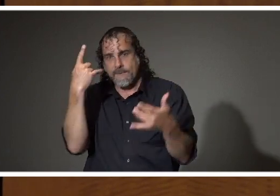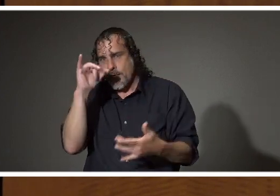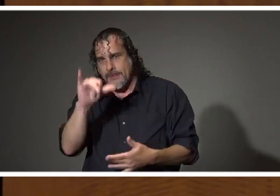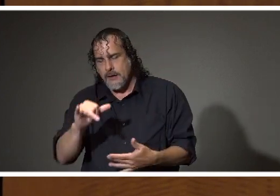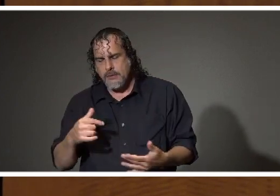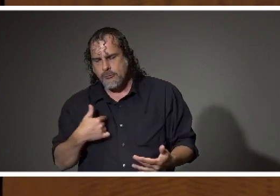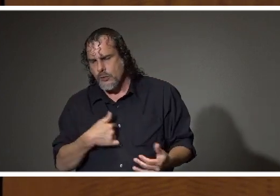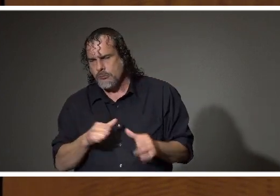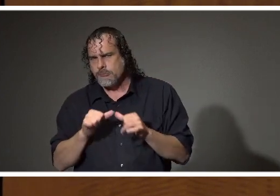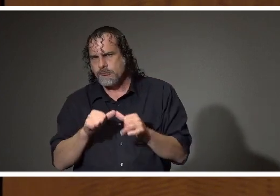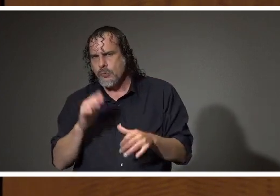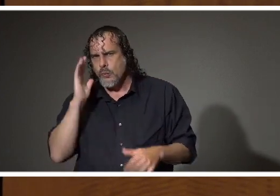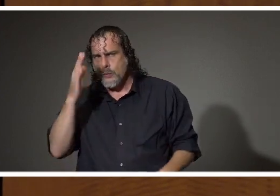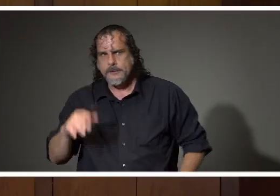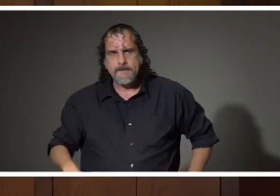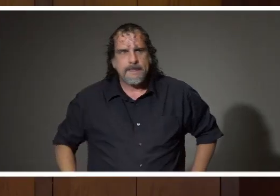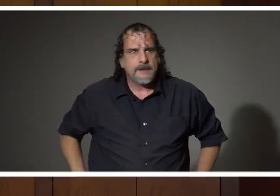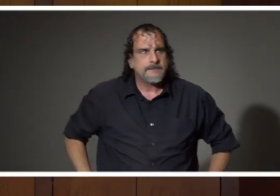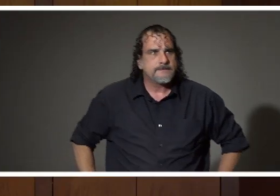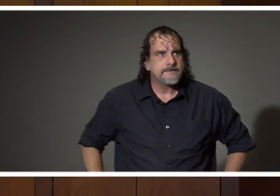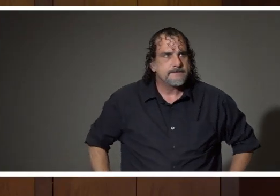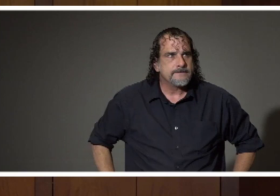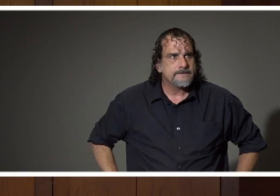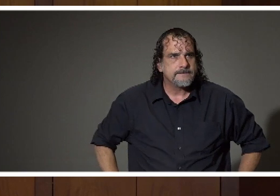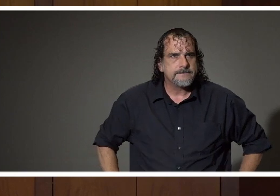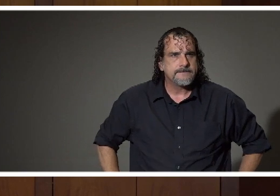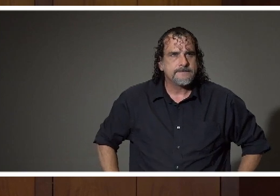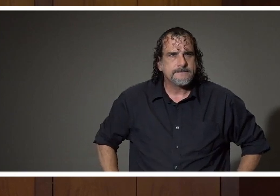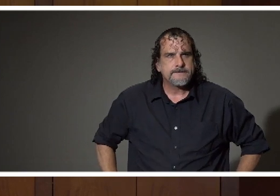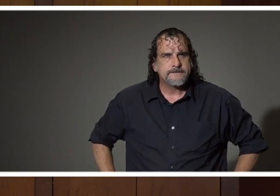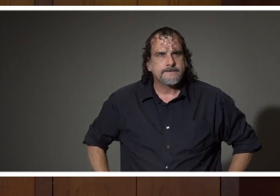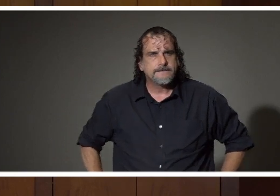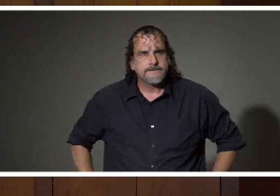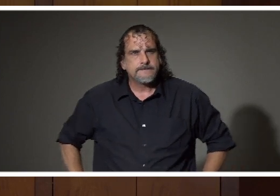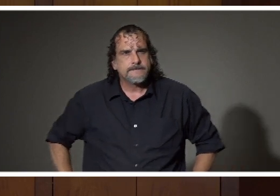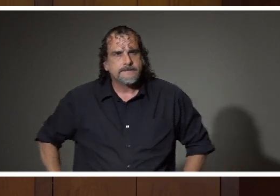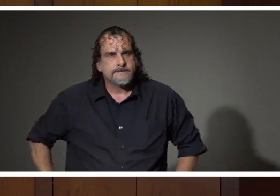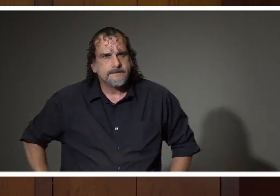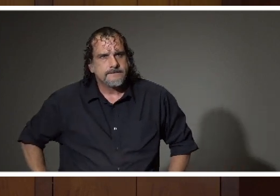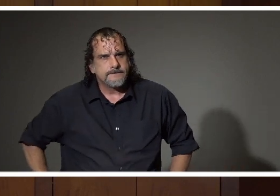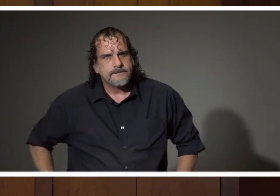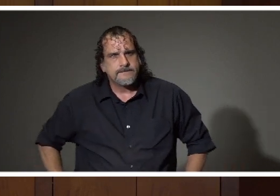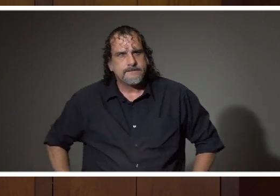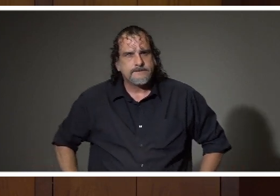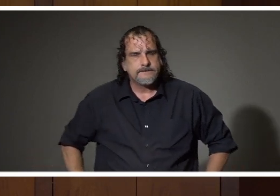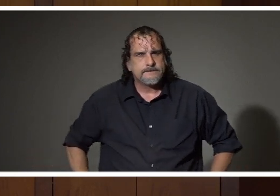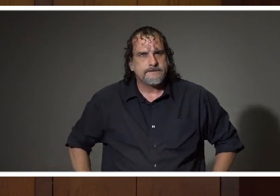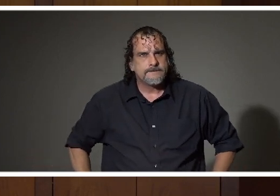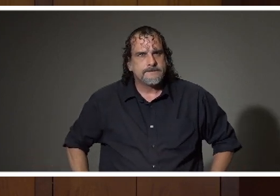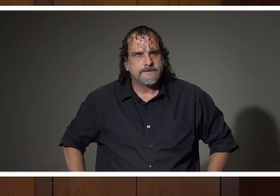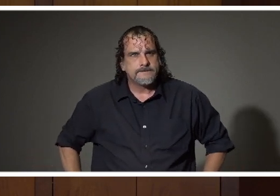And we will continue to do so. Anita Lee from Sun Herald has a question. Anita?